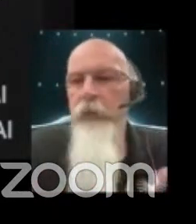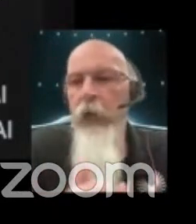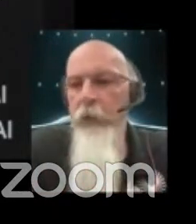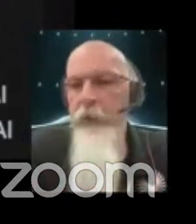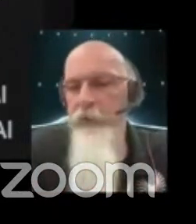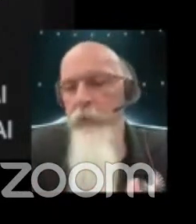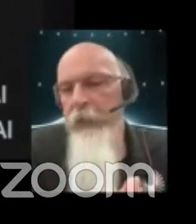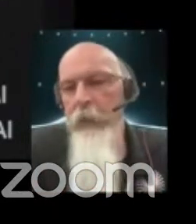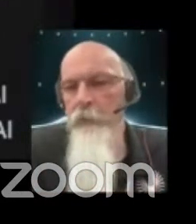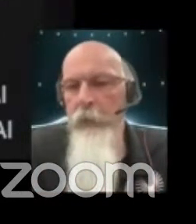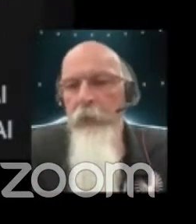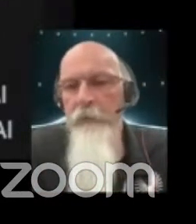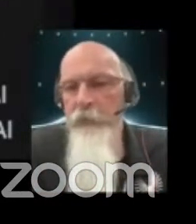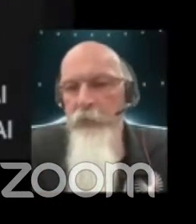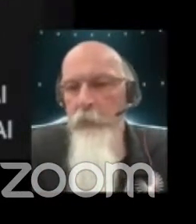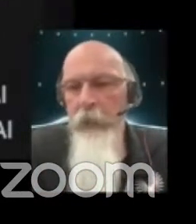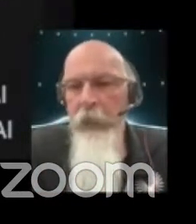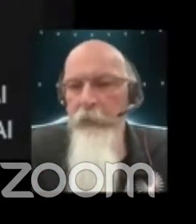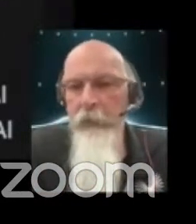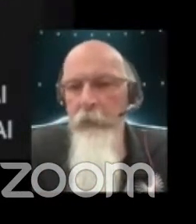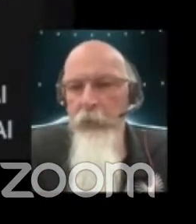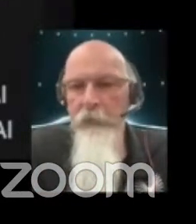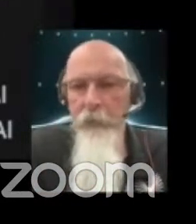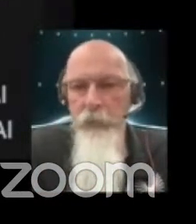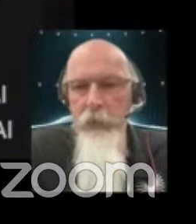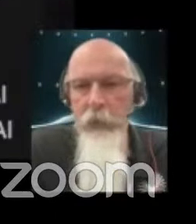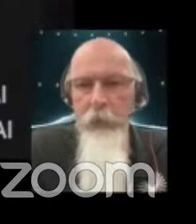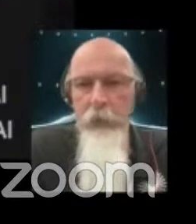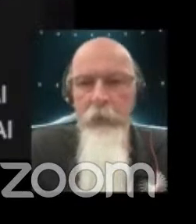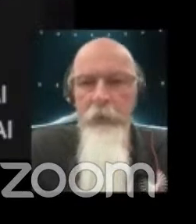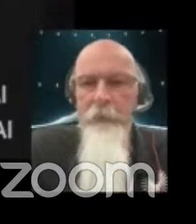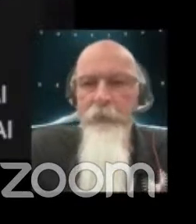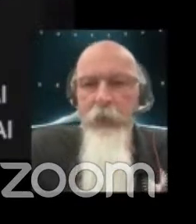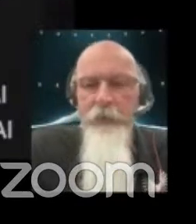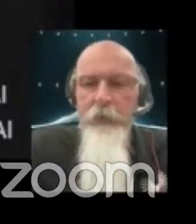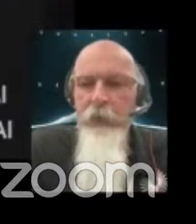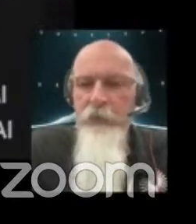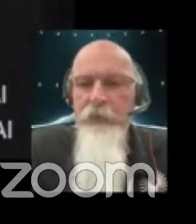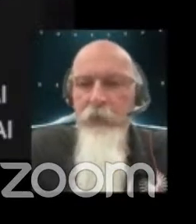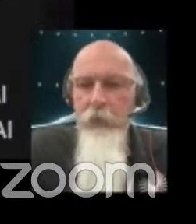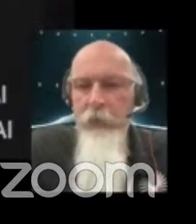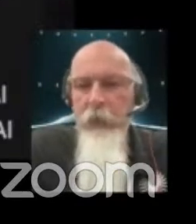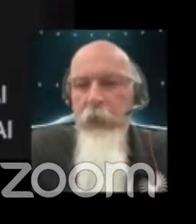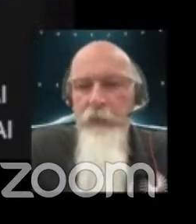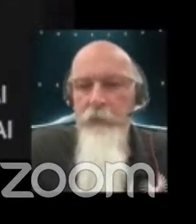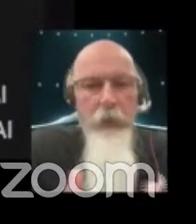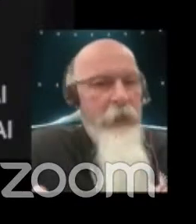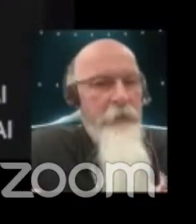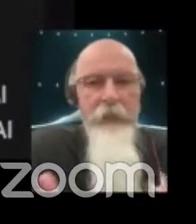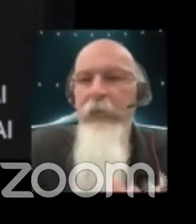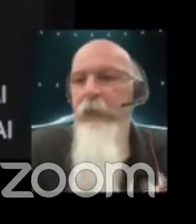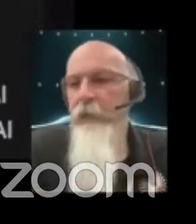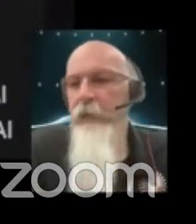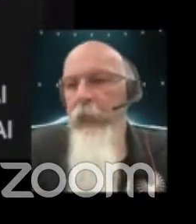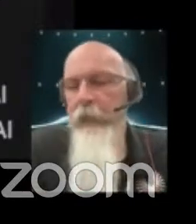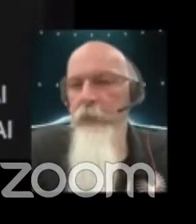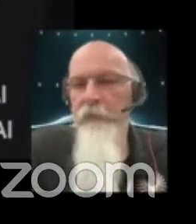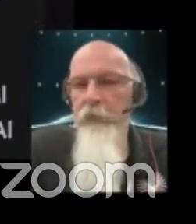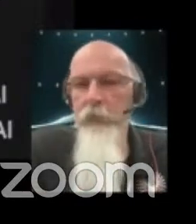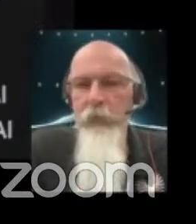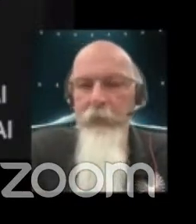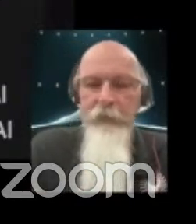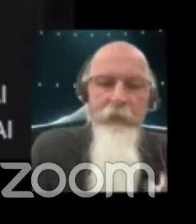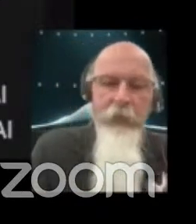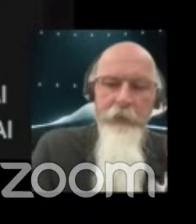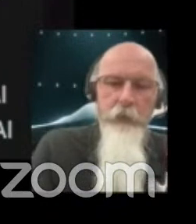being given all the eyes through the eight billion of us on the planet to learn but unfortunately that's not necessarily the case we give it a data Lake